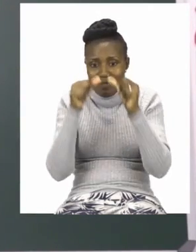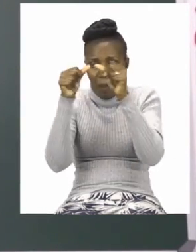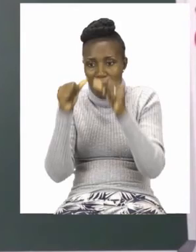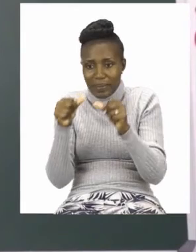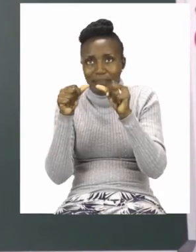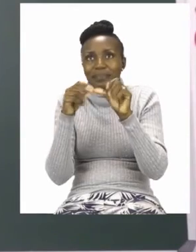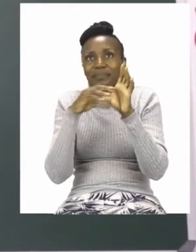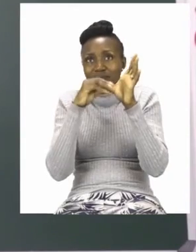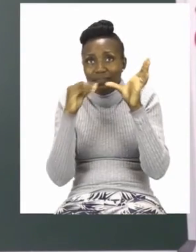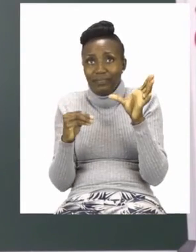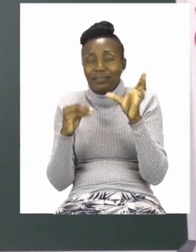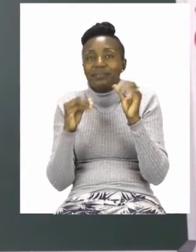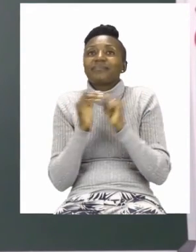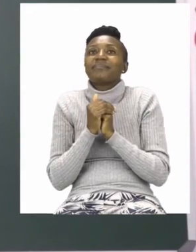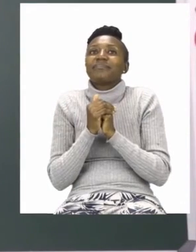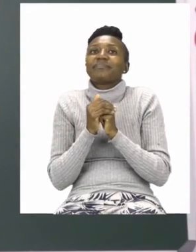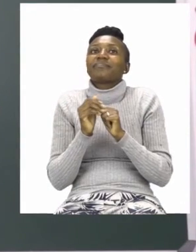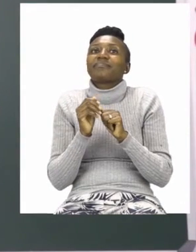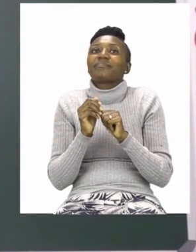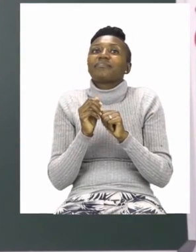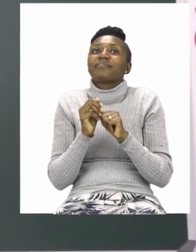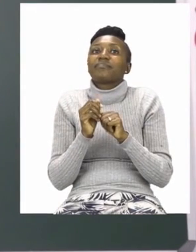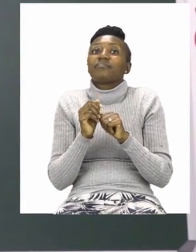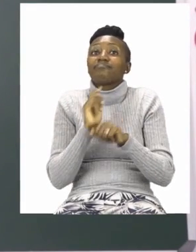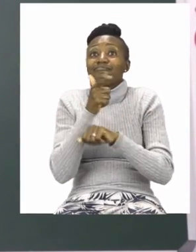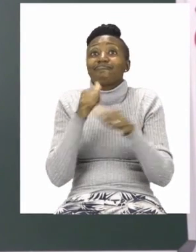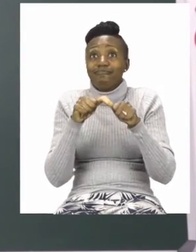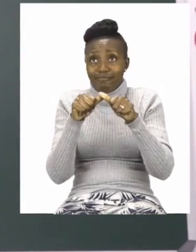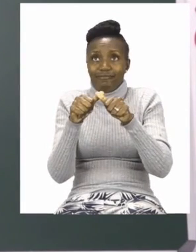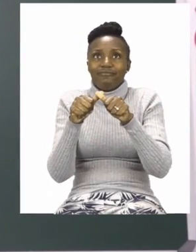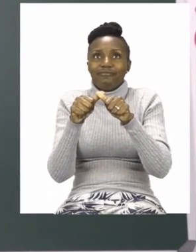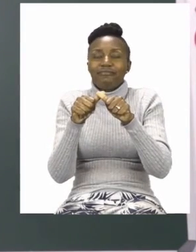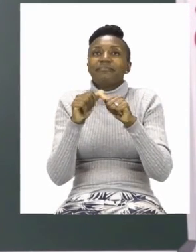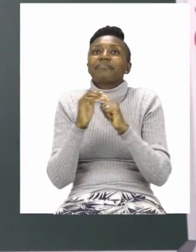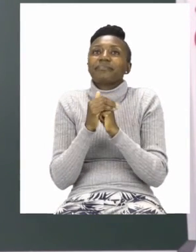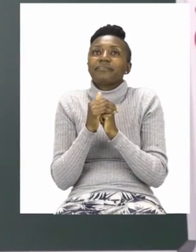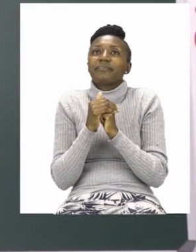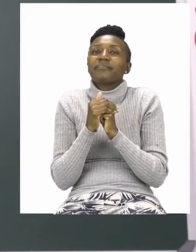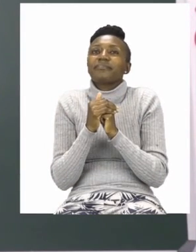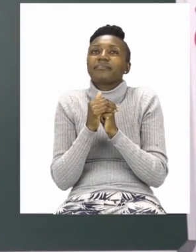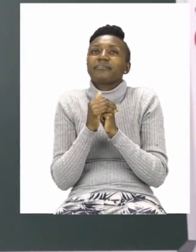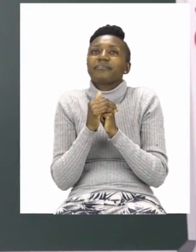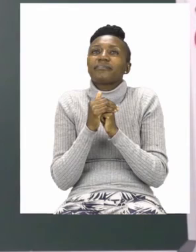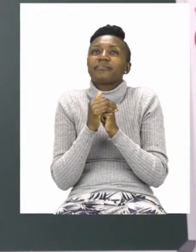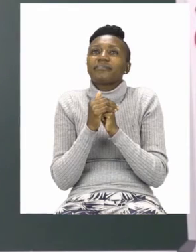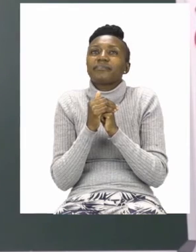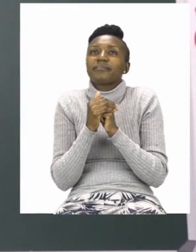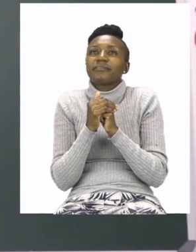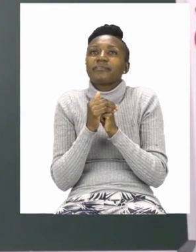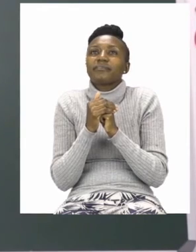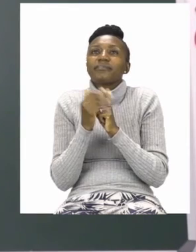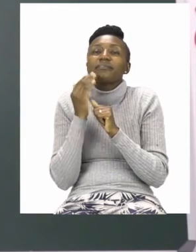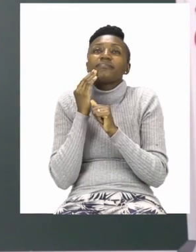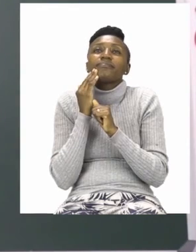my door. I'm going to continue because I still have a lot left. Make sure that if you're not using your glue,